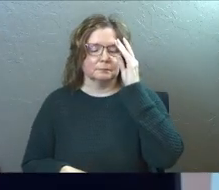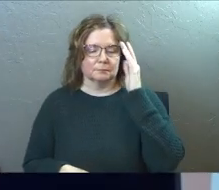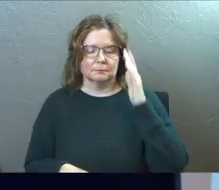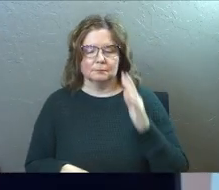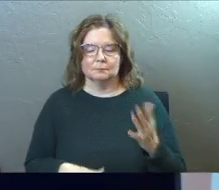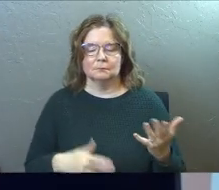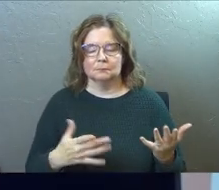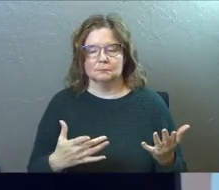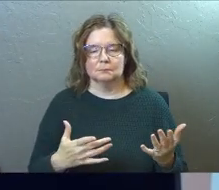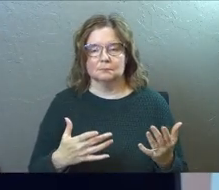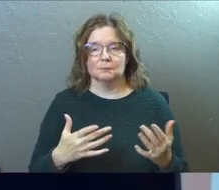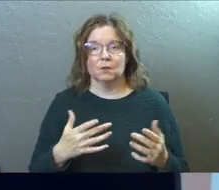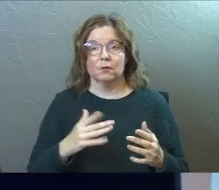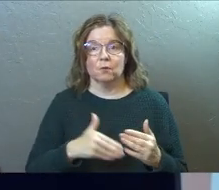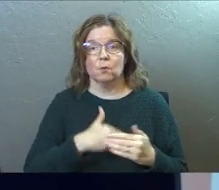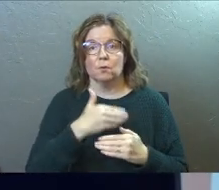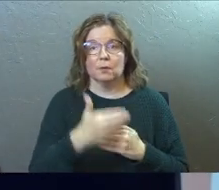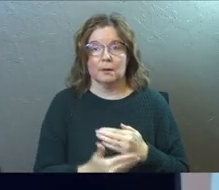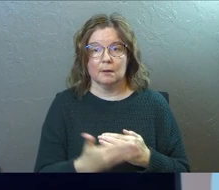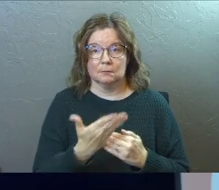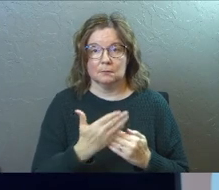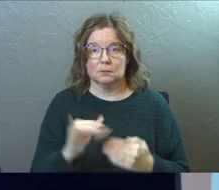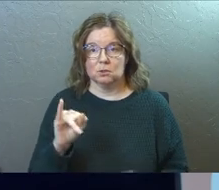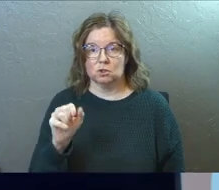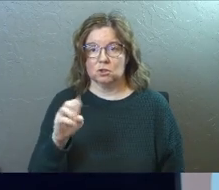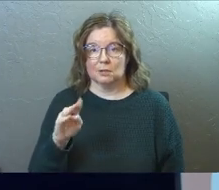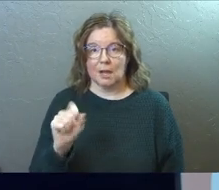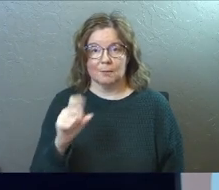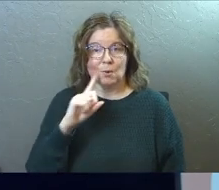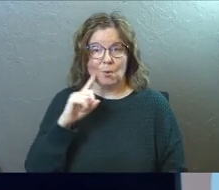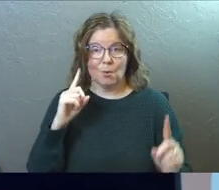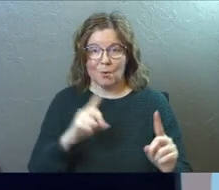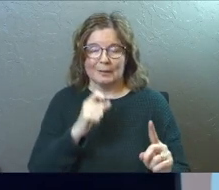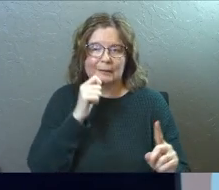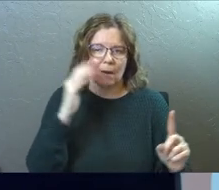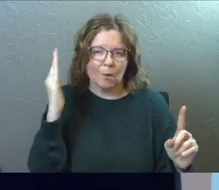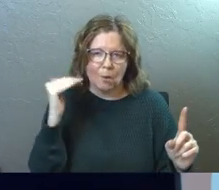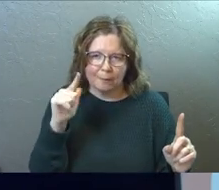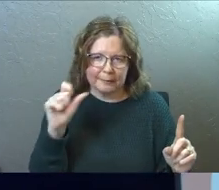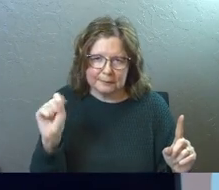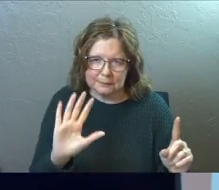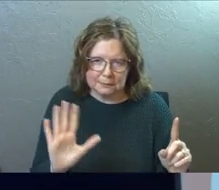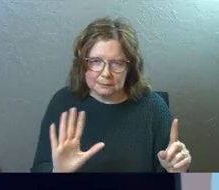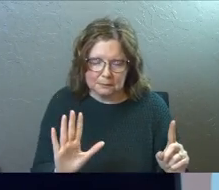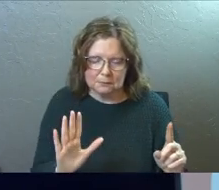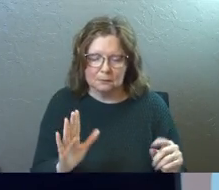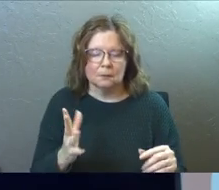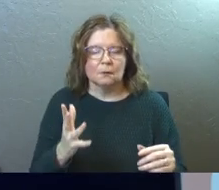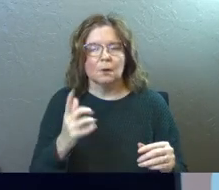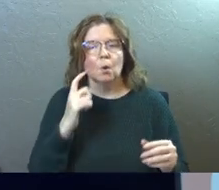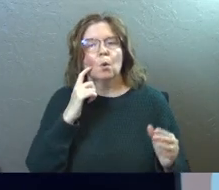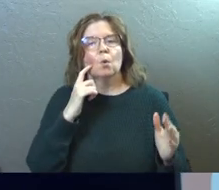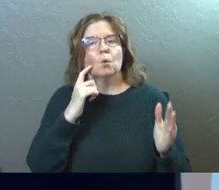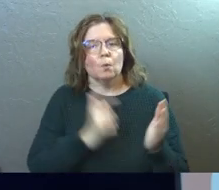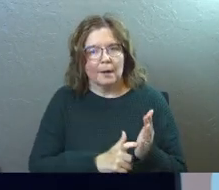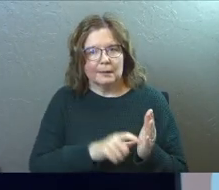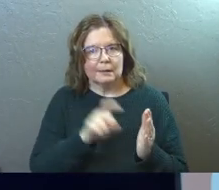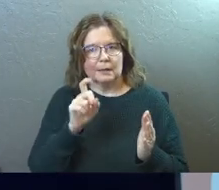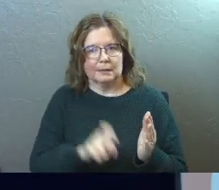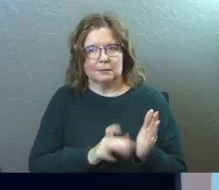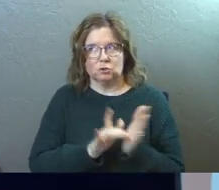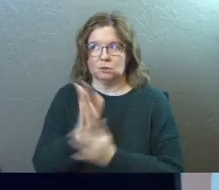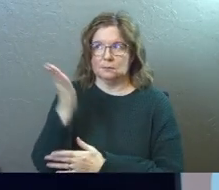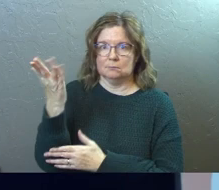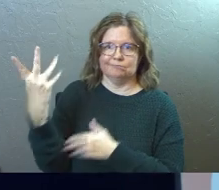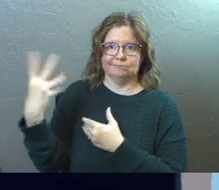to get on to the next step, James' goal is not that we would just be hopeless. James' goal is that we would recognize our need for